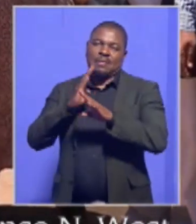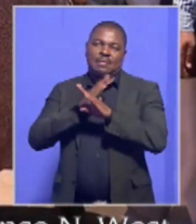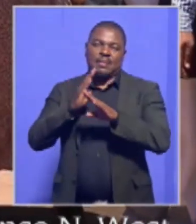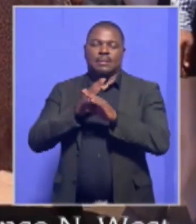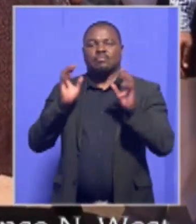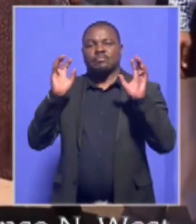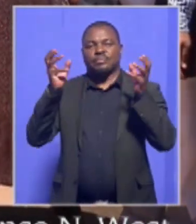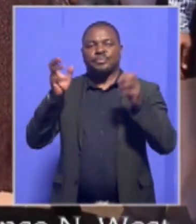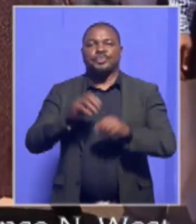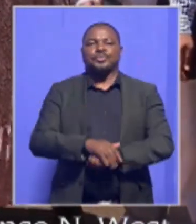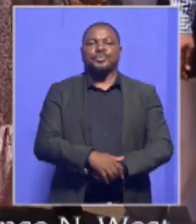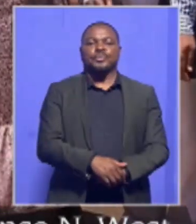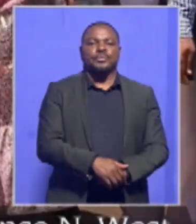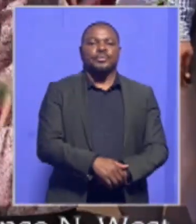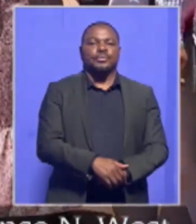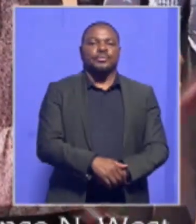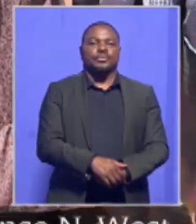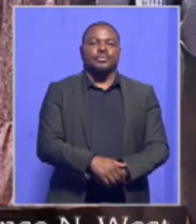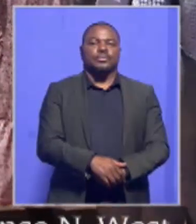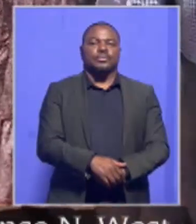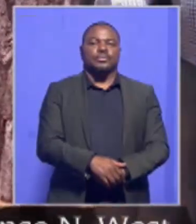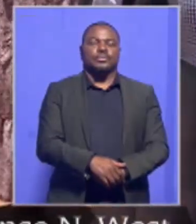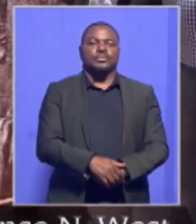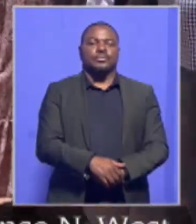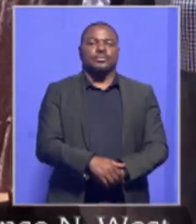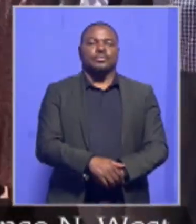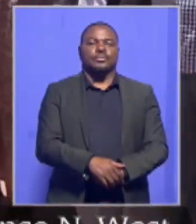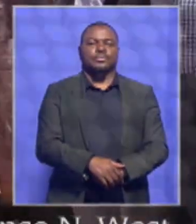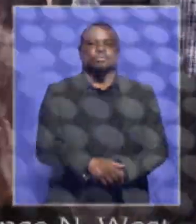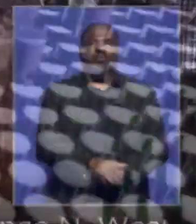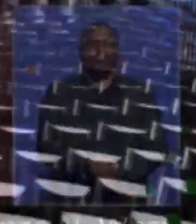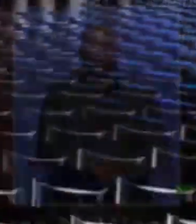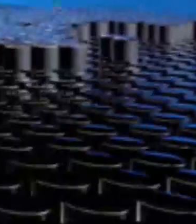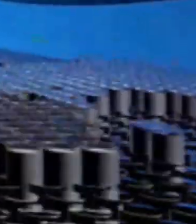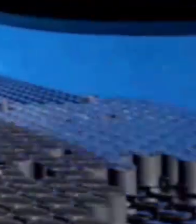SABC News, mo Dinokana gaufi le Zeerust.